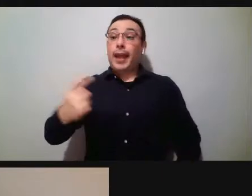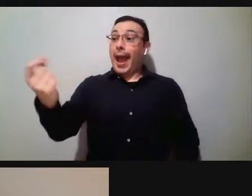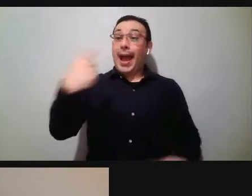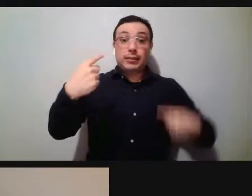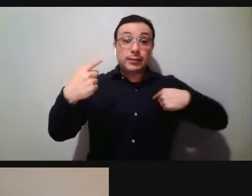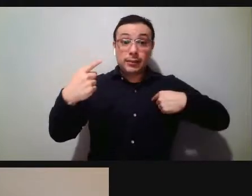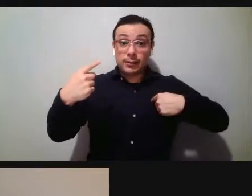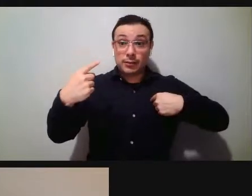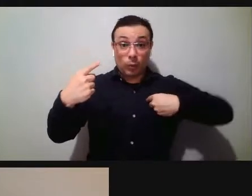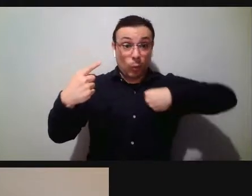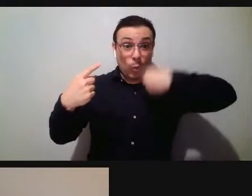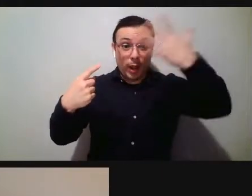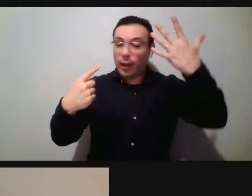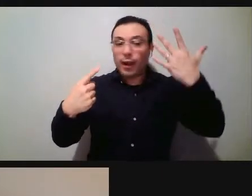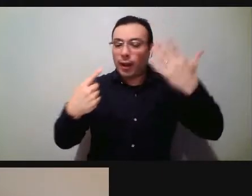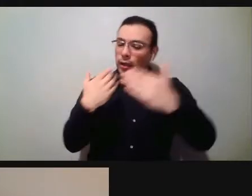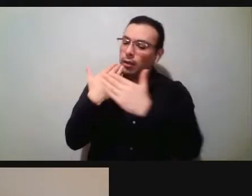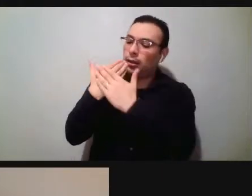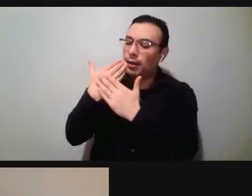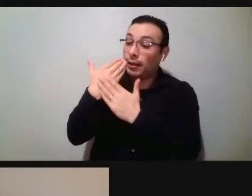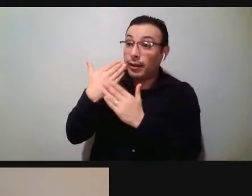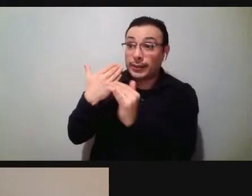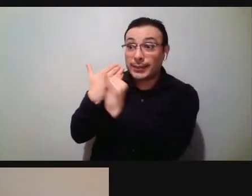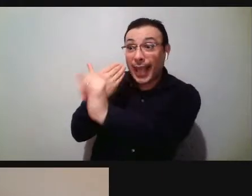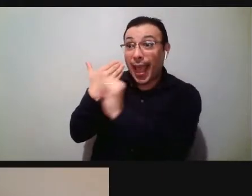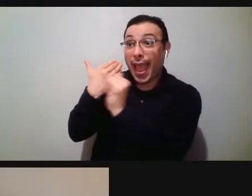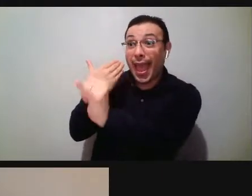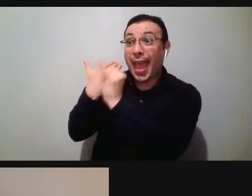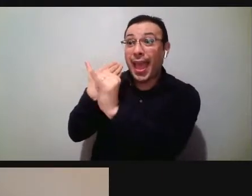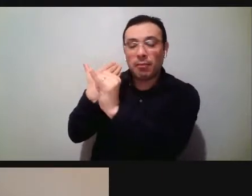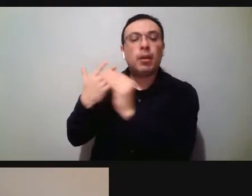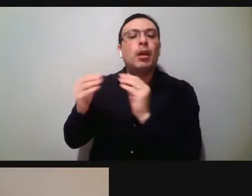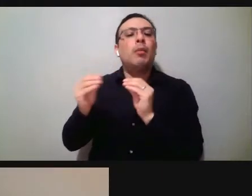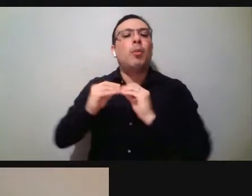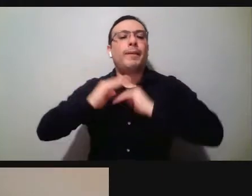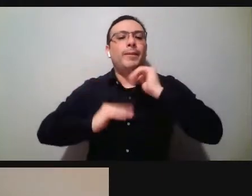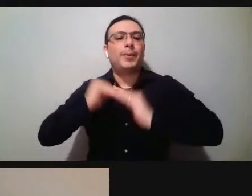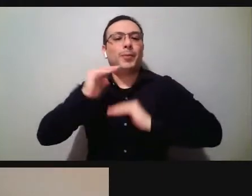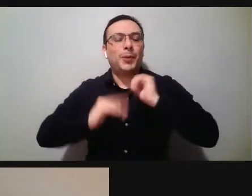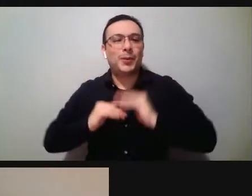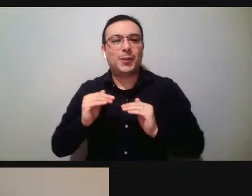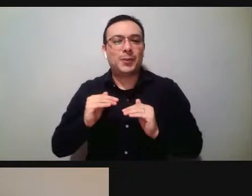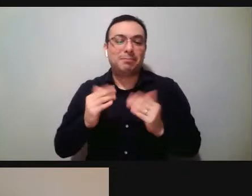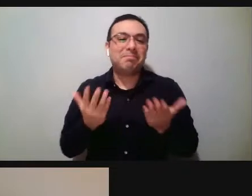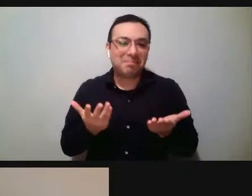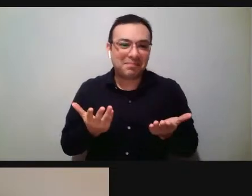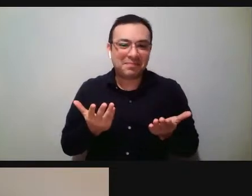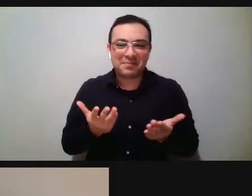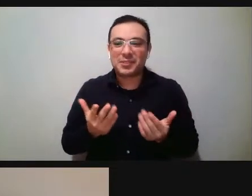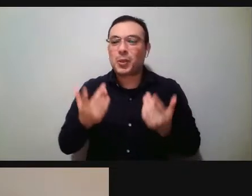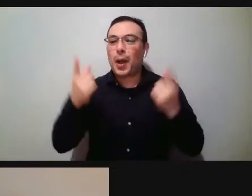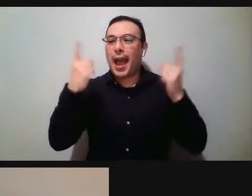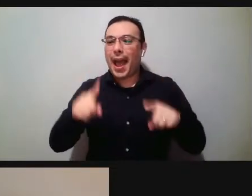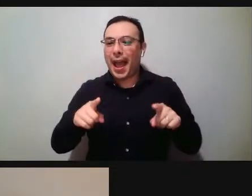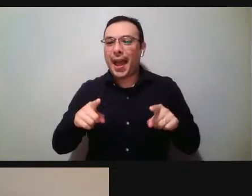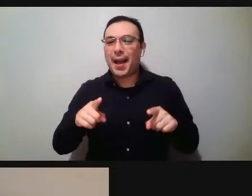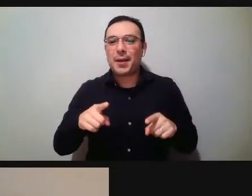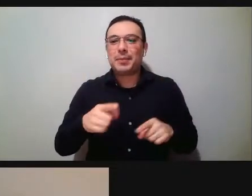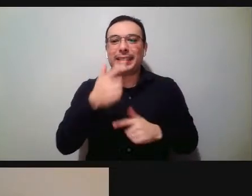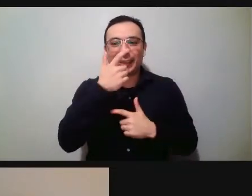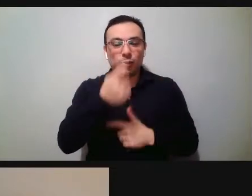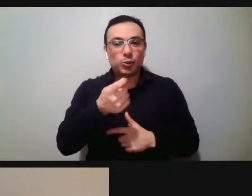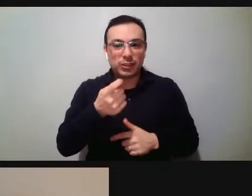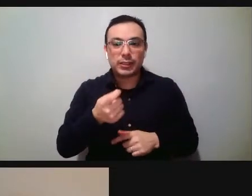them. And so that's how we've been working on things. And so, we've had people who, came into something